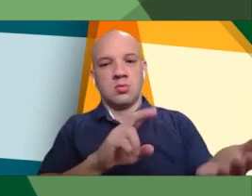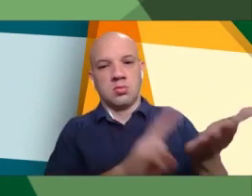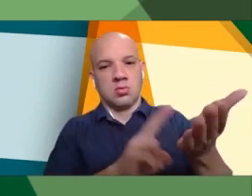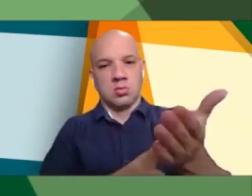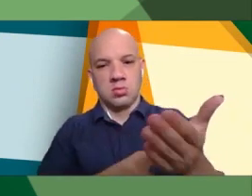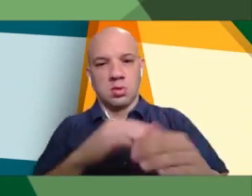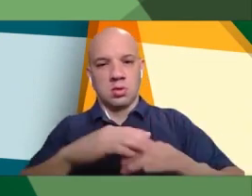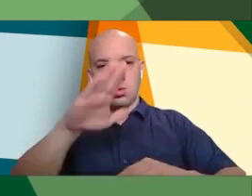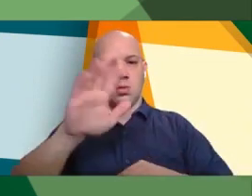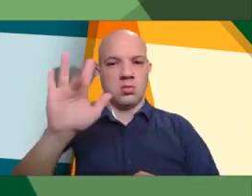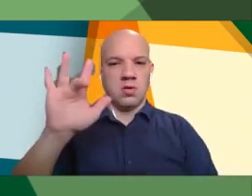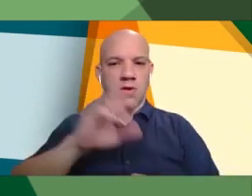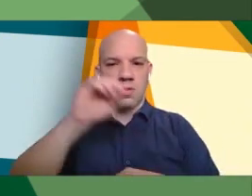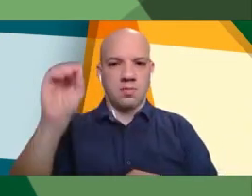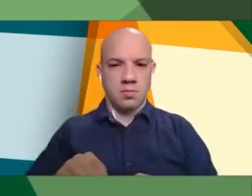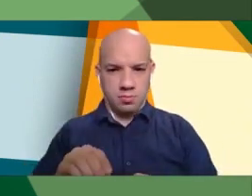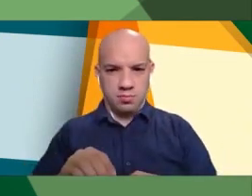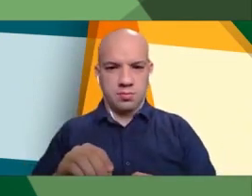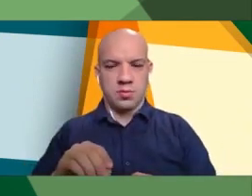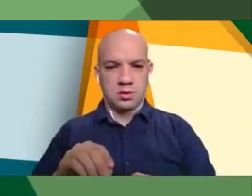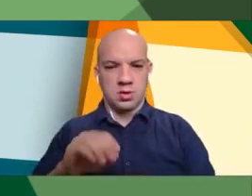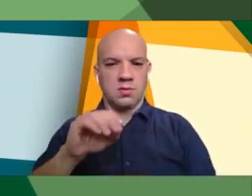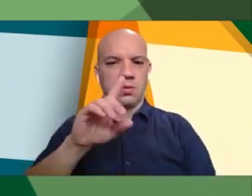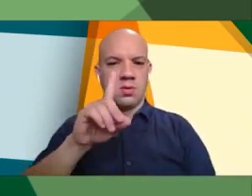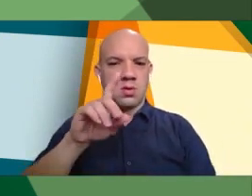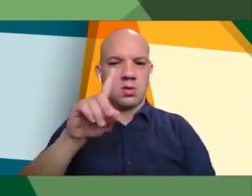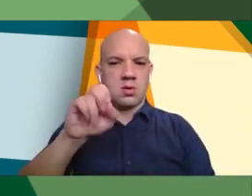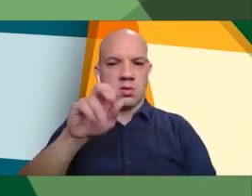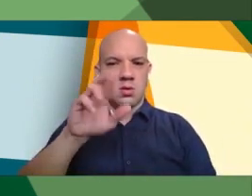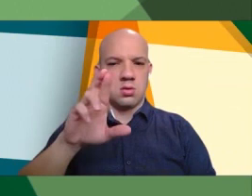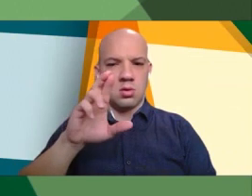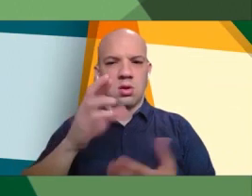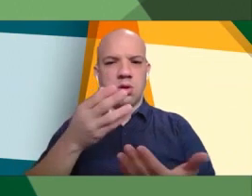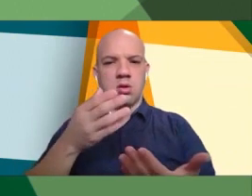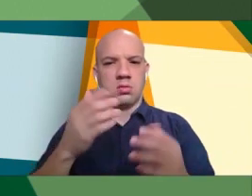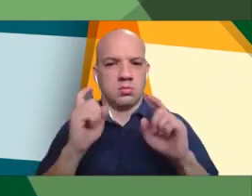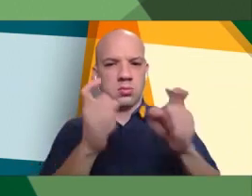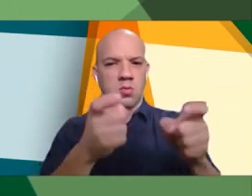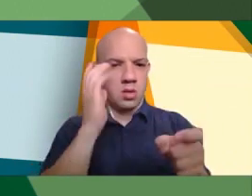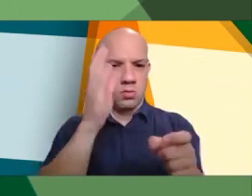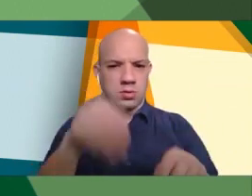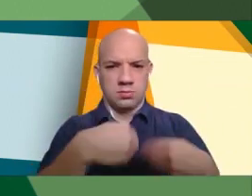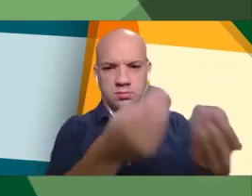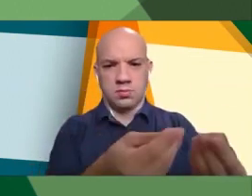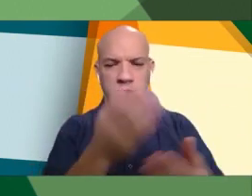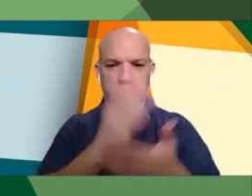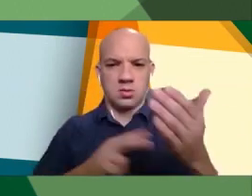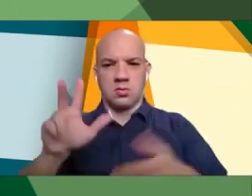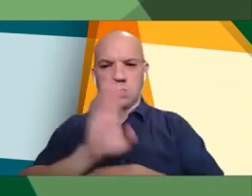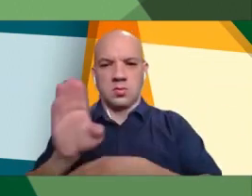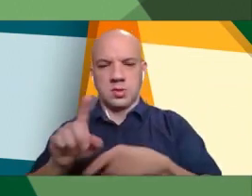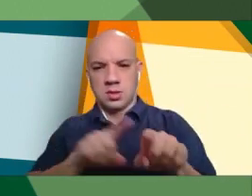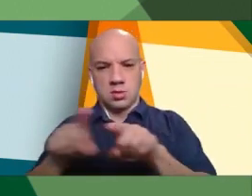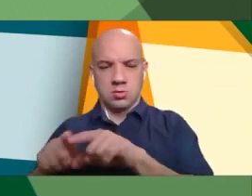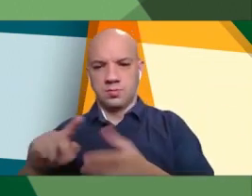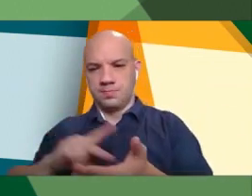of 25% of the dollar award of all contractors awarded to a Section 3 business concern. So you